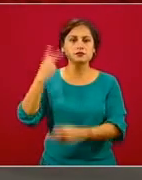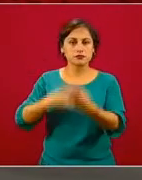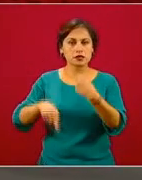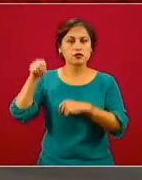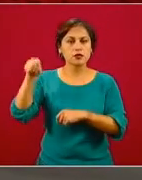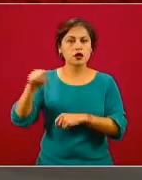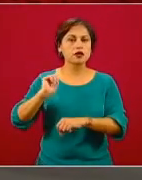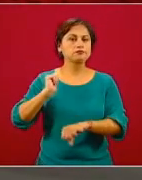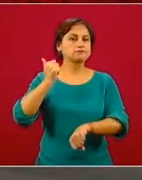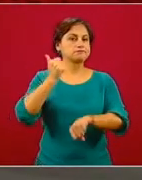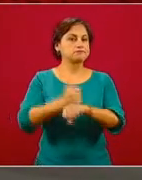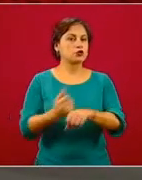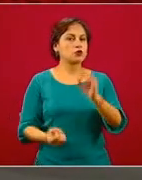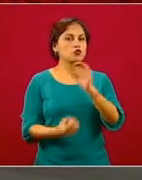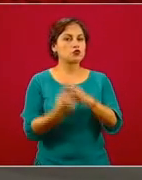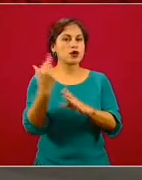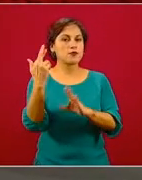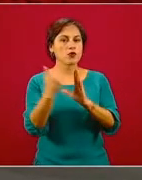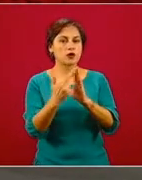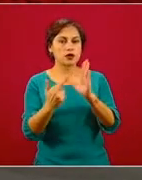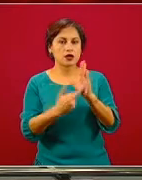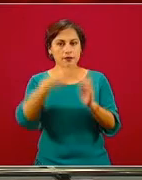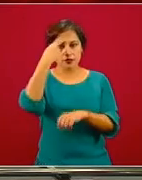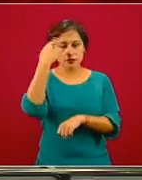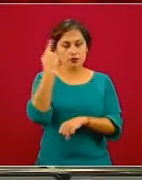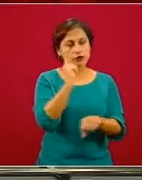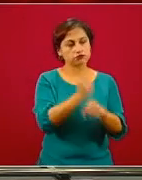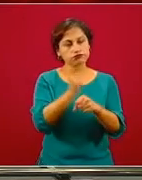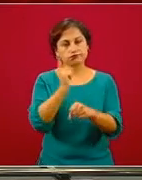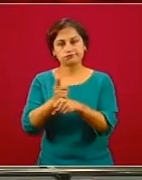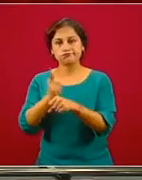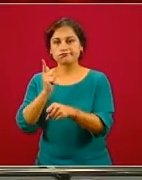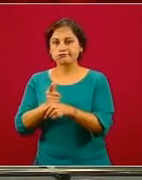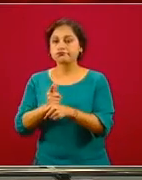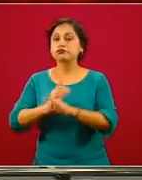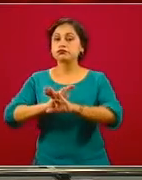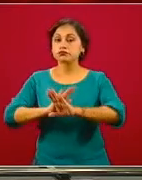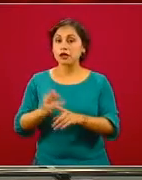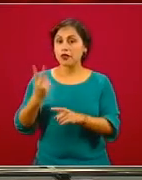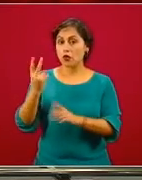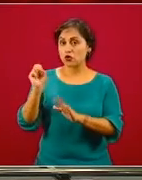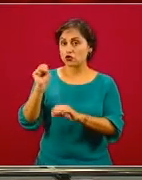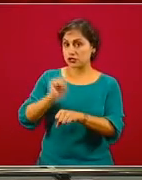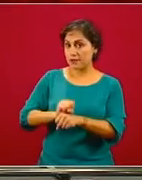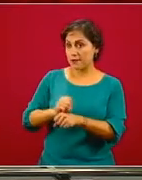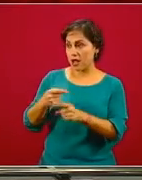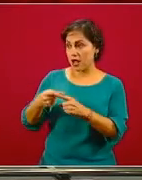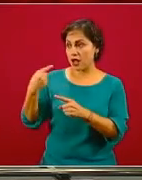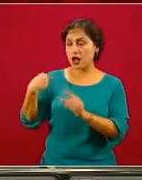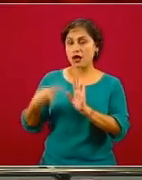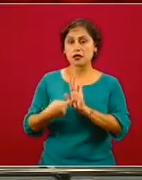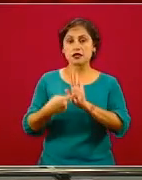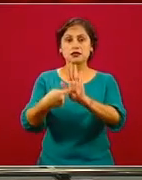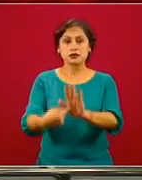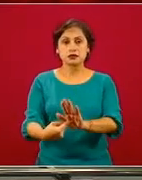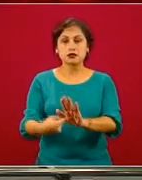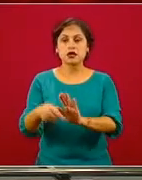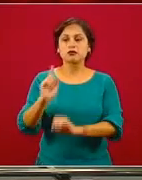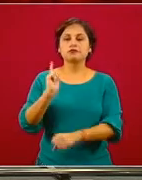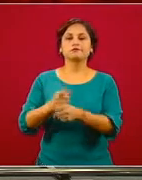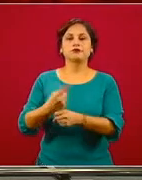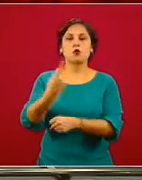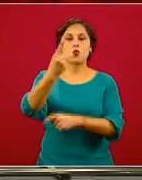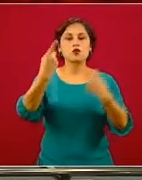hospitals. So we had to establish a protocol to address this